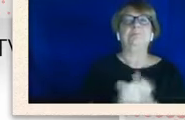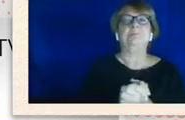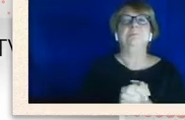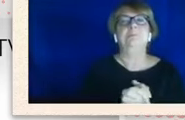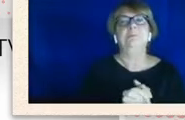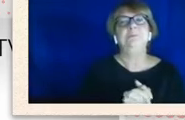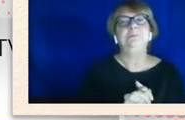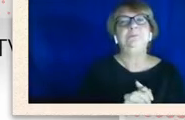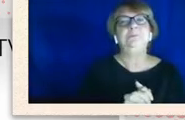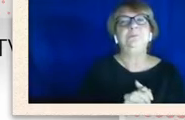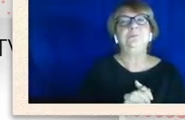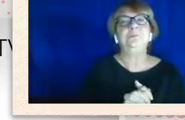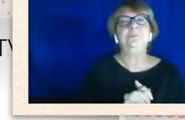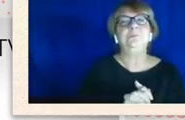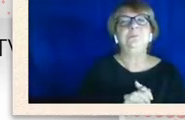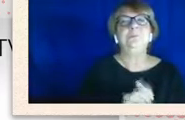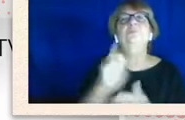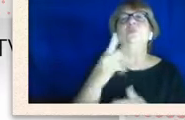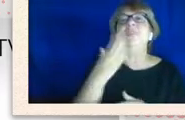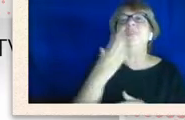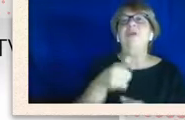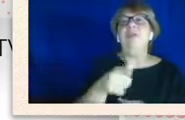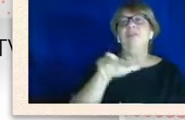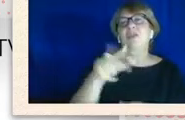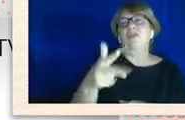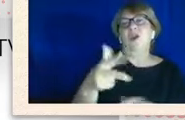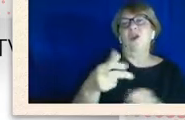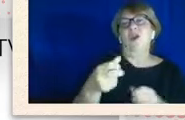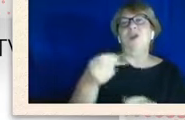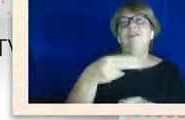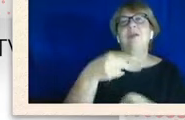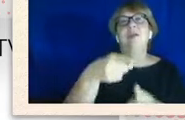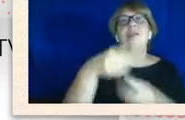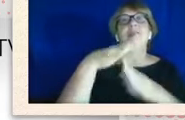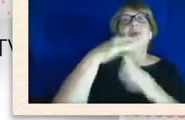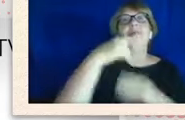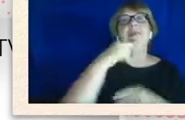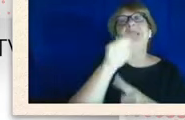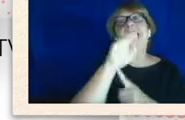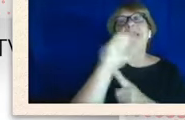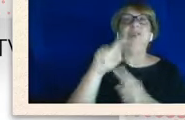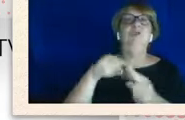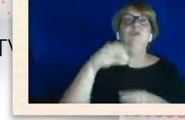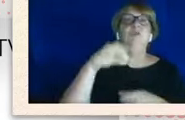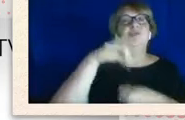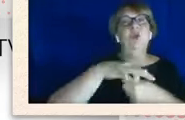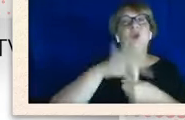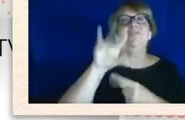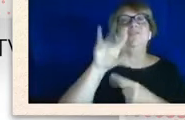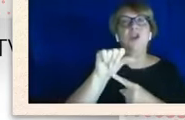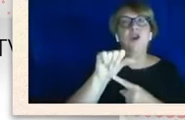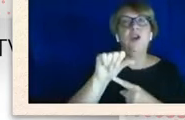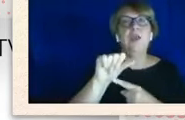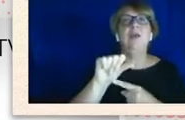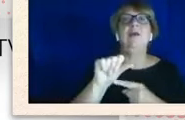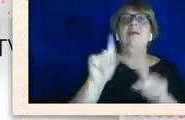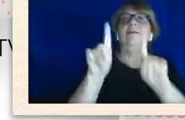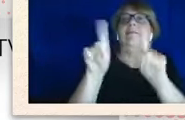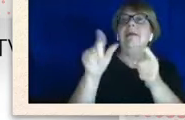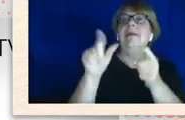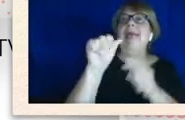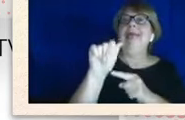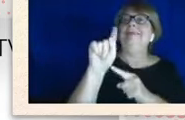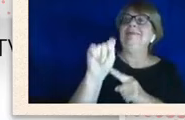Thanks, Debbie. So this is our third slide. At the top of the slide, it says Access the Vote Florida. And in parentheses, it says